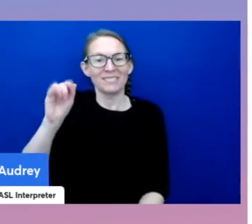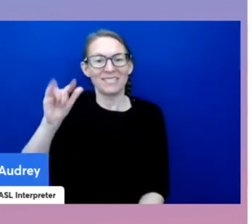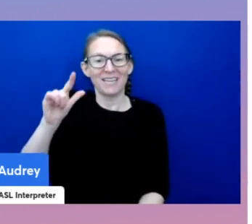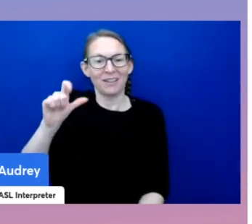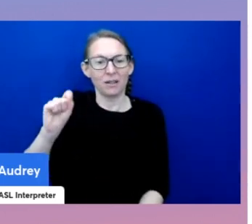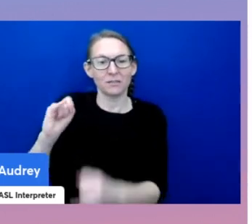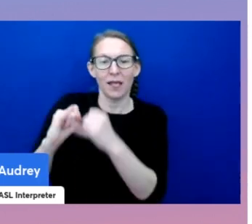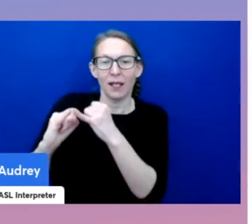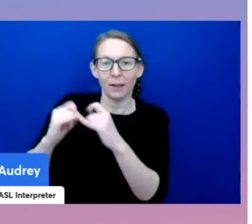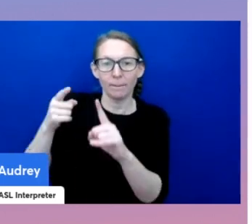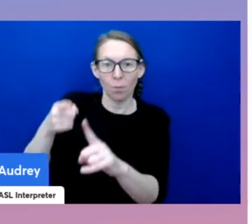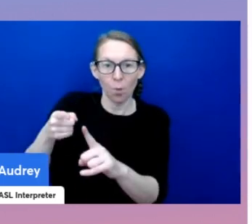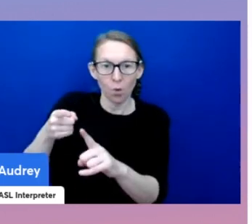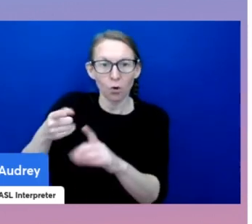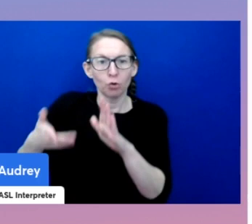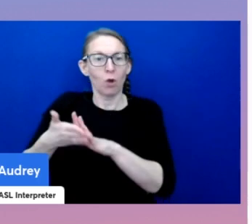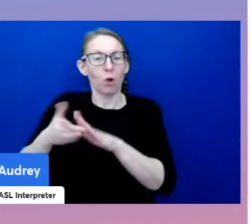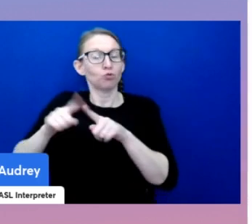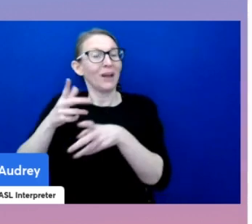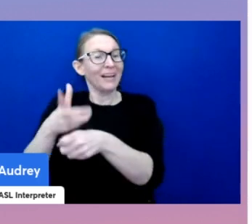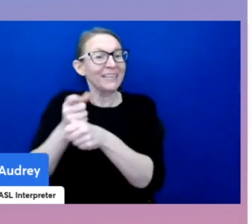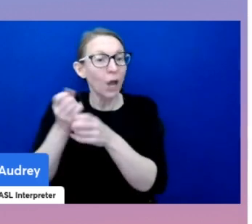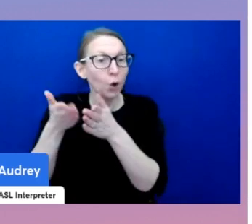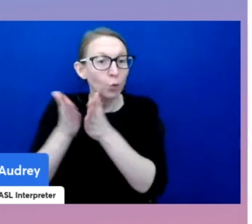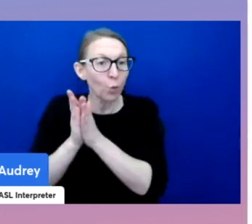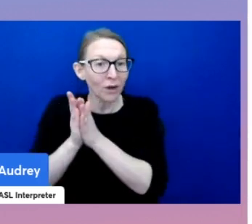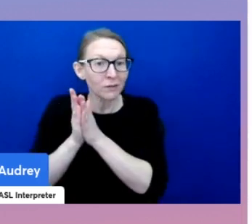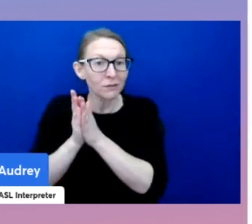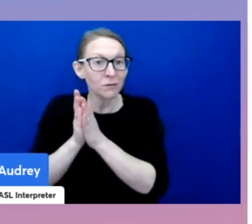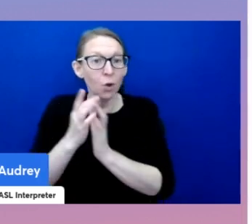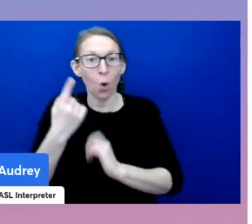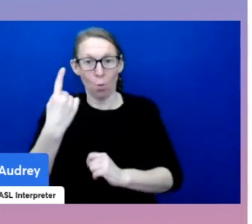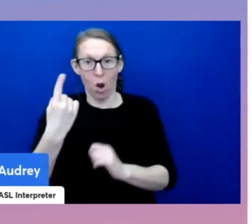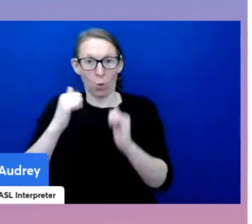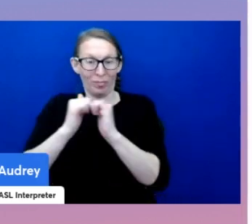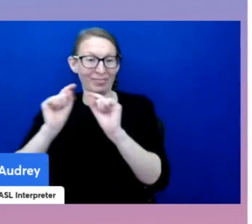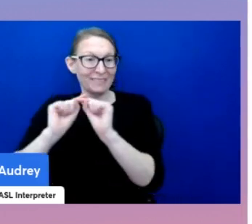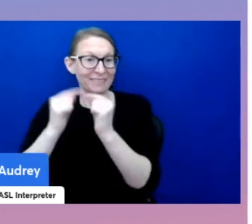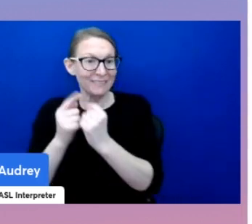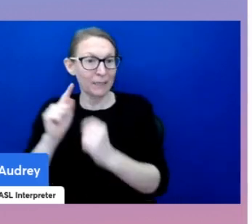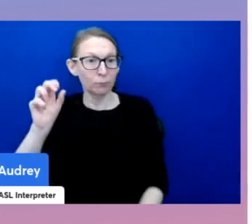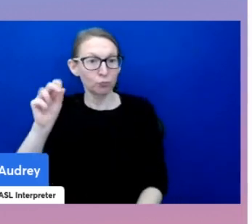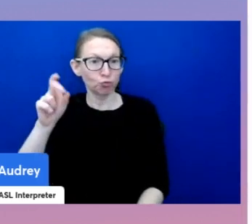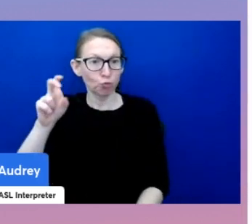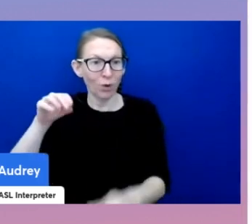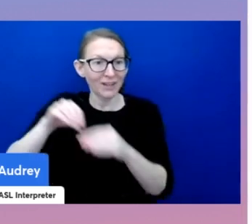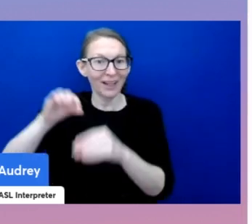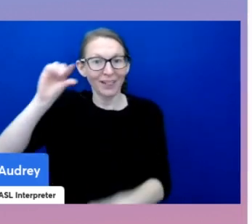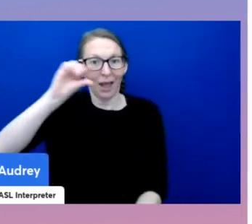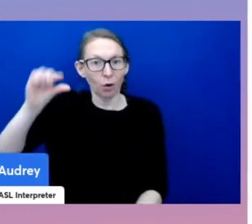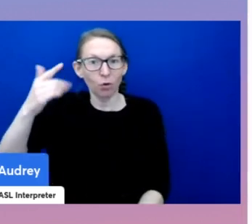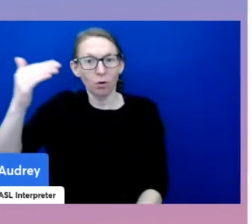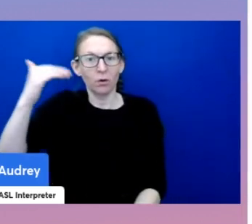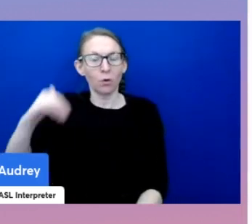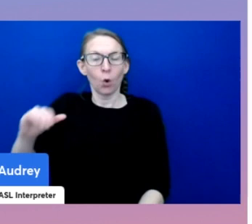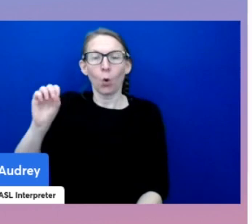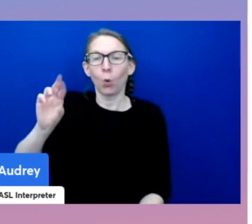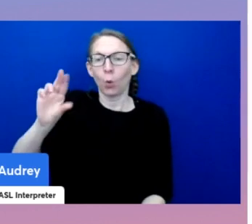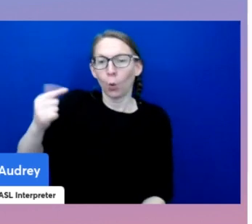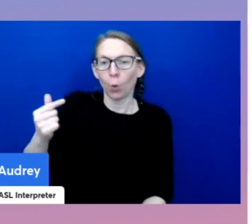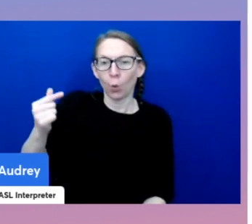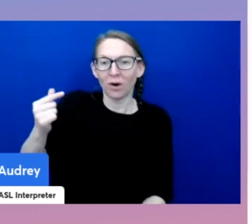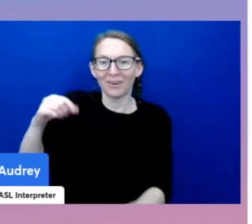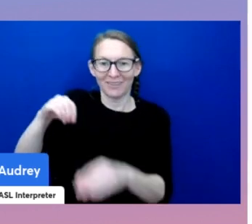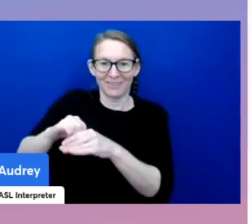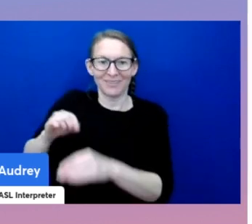running two GET requests, one with the team token in the header and one with the org token in the header. And then we're